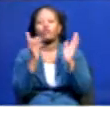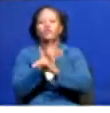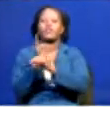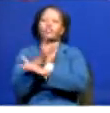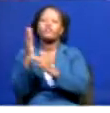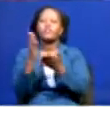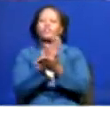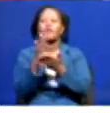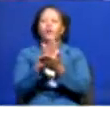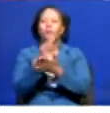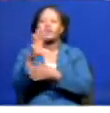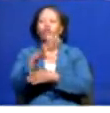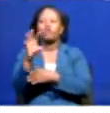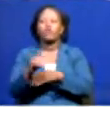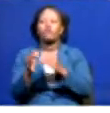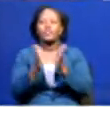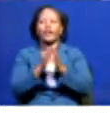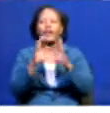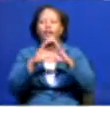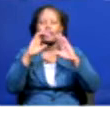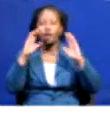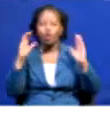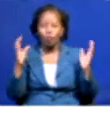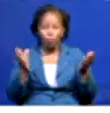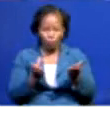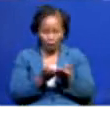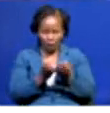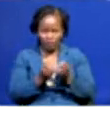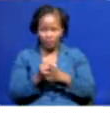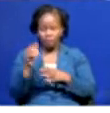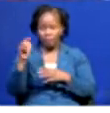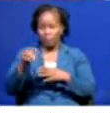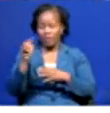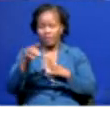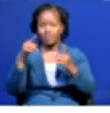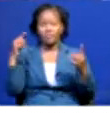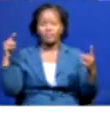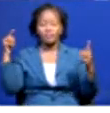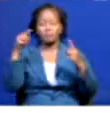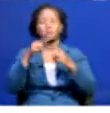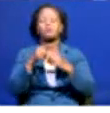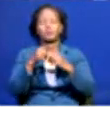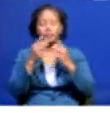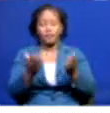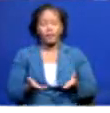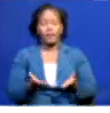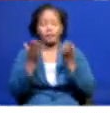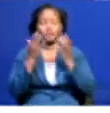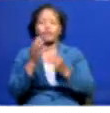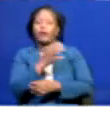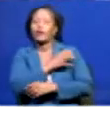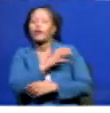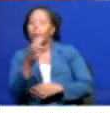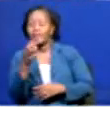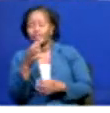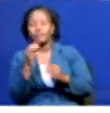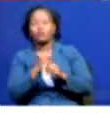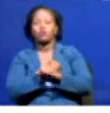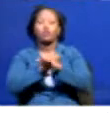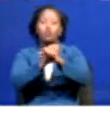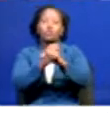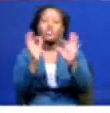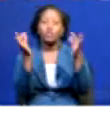Africa and the rest of the world. This is a goal towards enhancing our capacity to secure